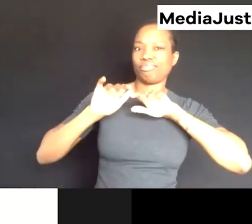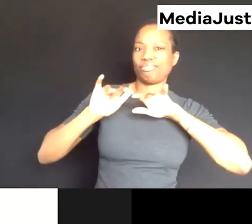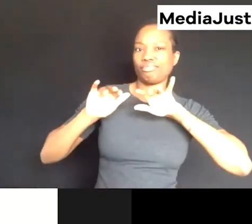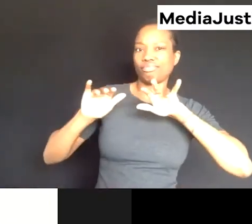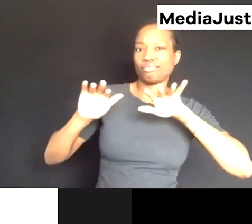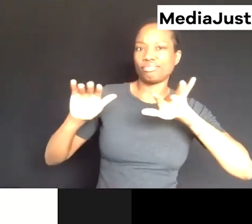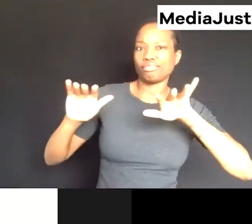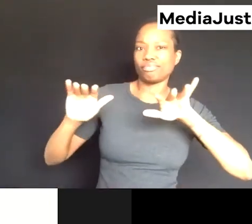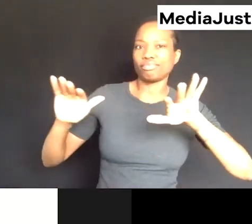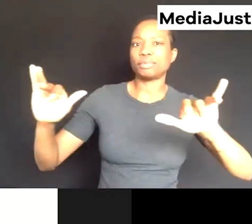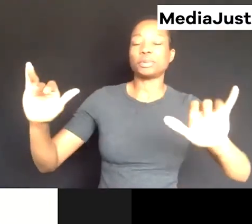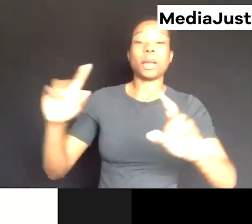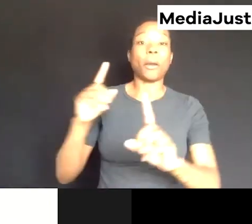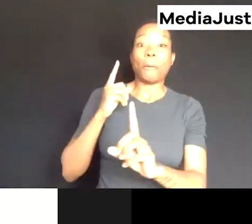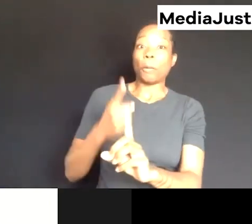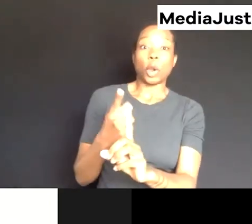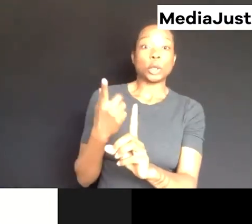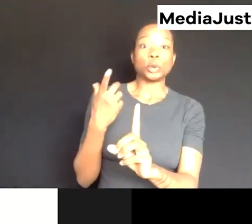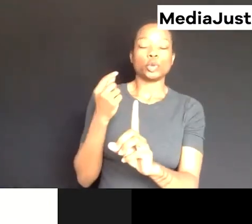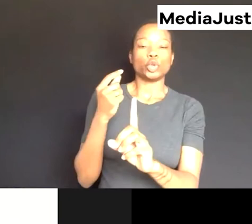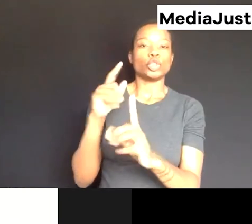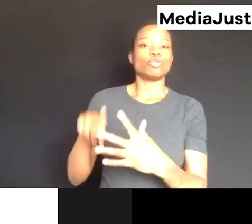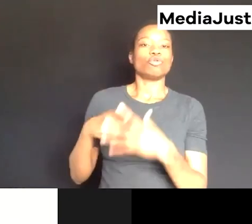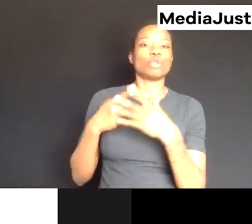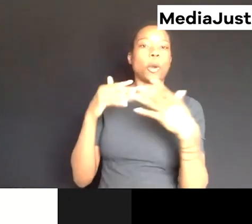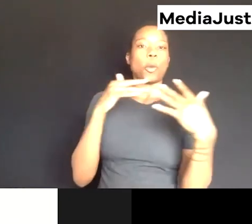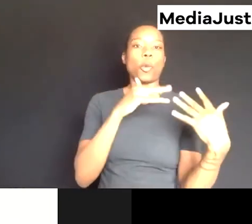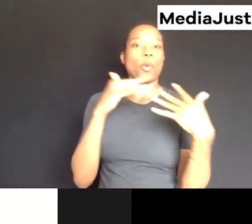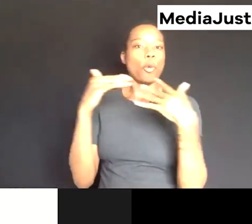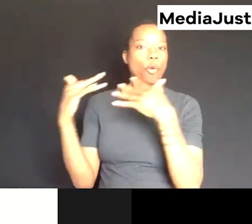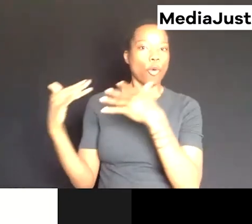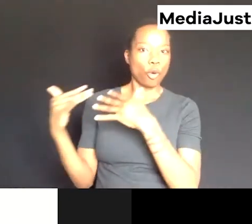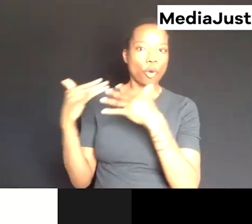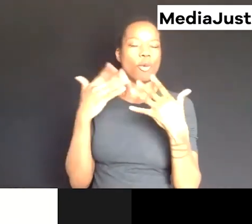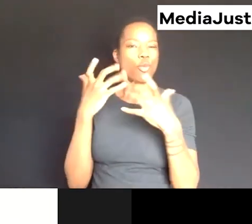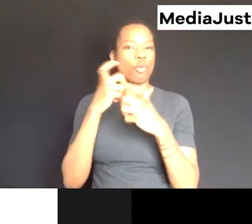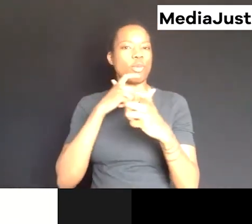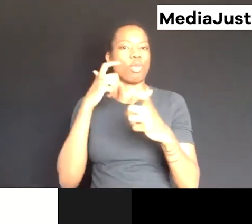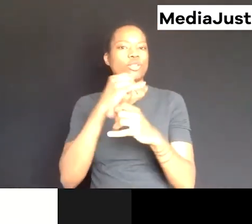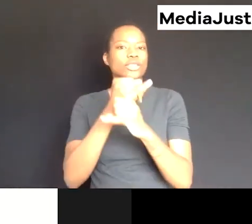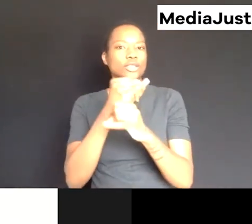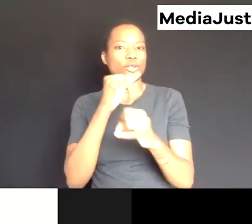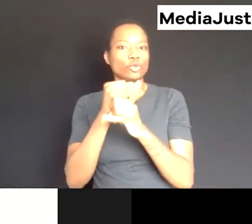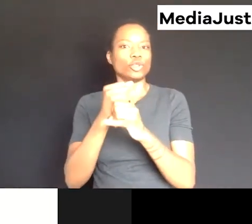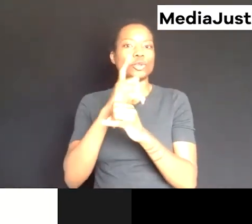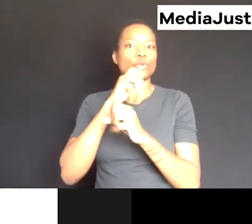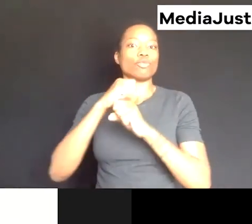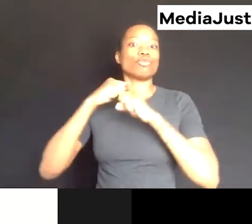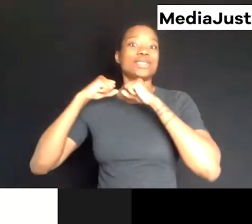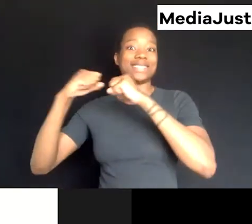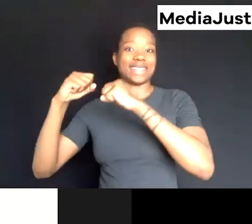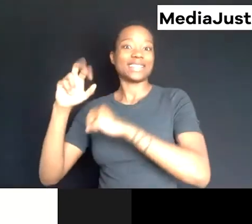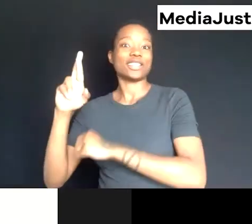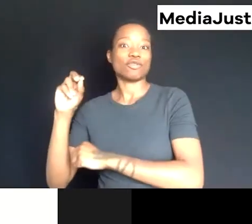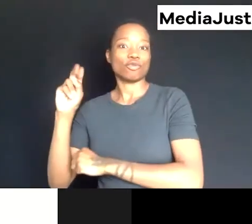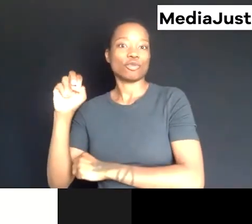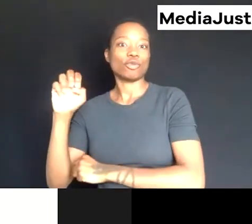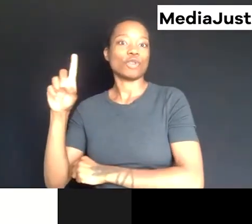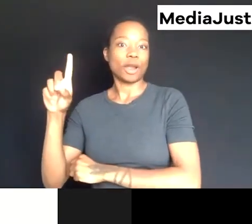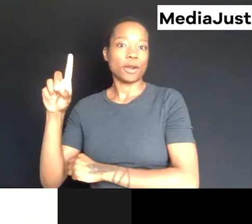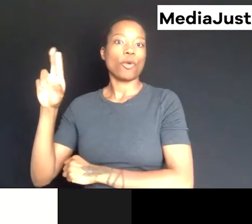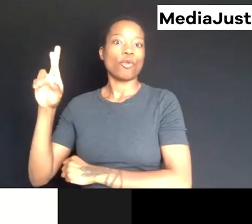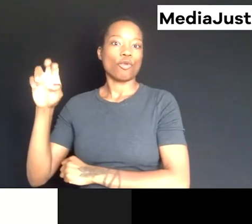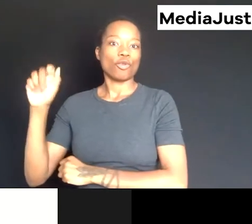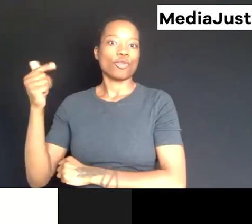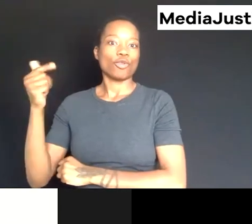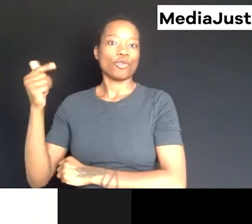Reagan. I actually remember when I was a kid in school being taught history, there were even jokes about it. My history teacher would